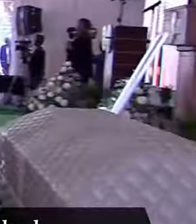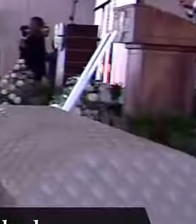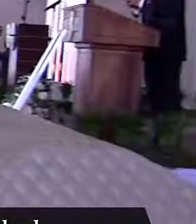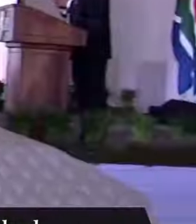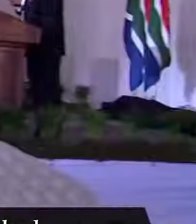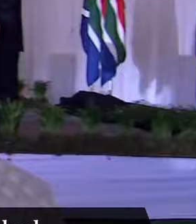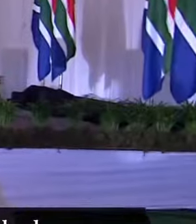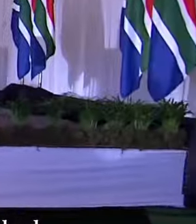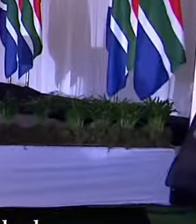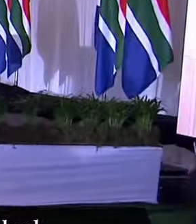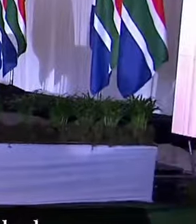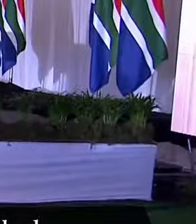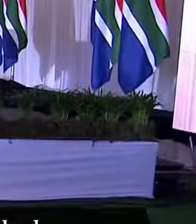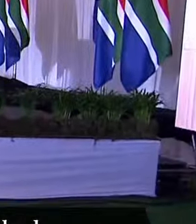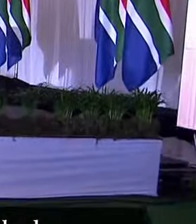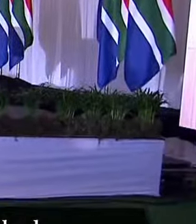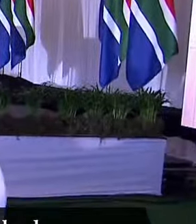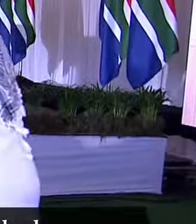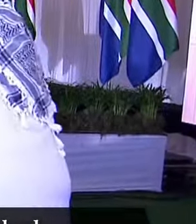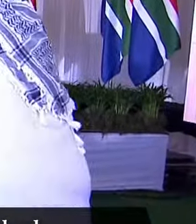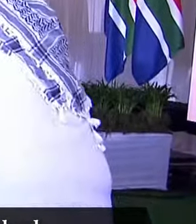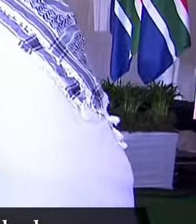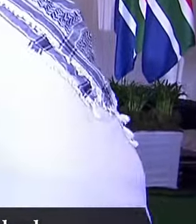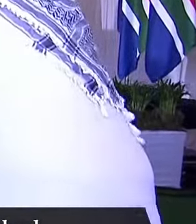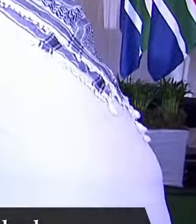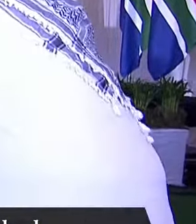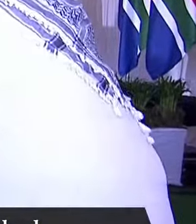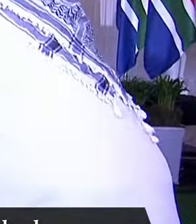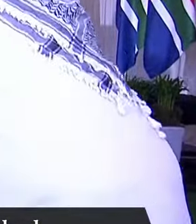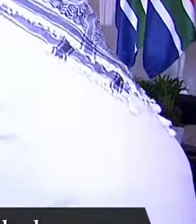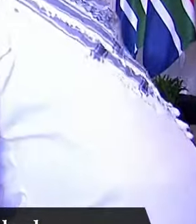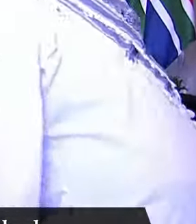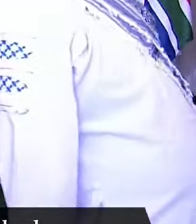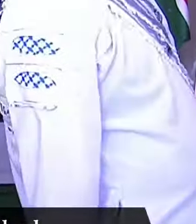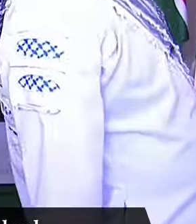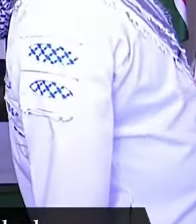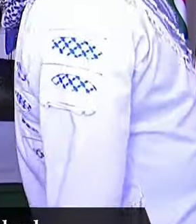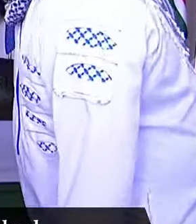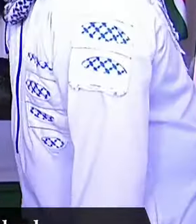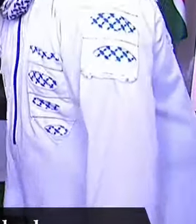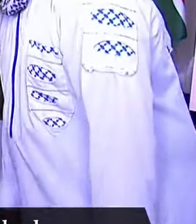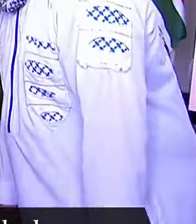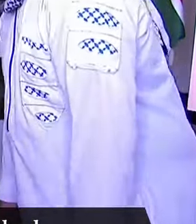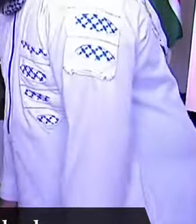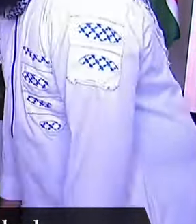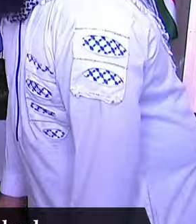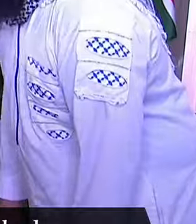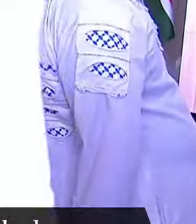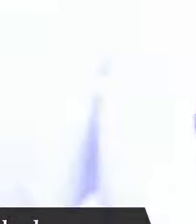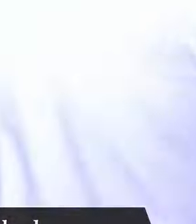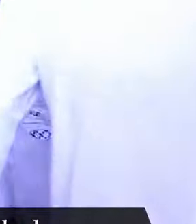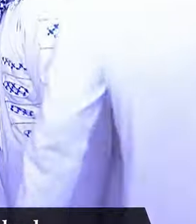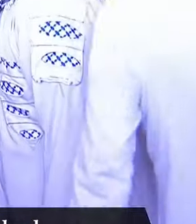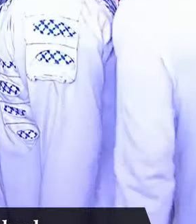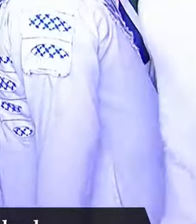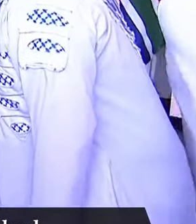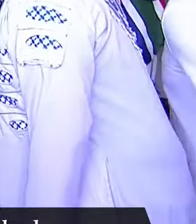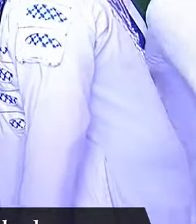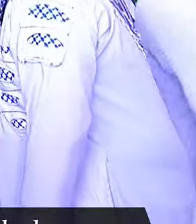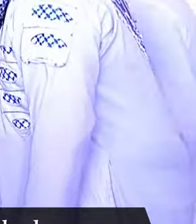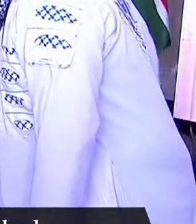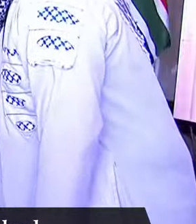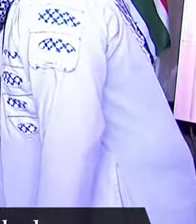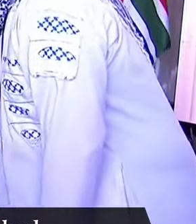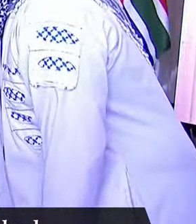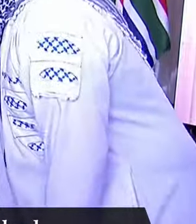Everybody is welcome to stay for this part. And we also say that for those people who need some food, there is